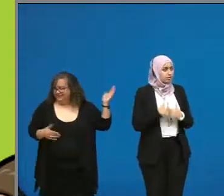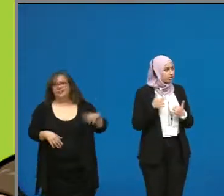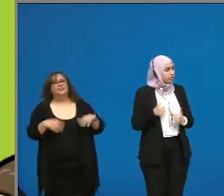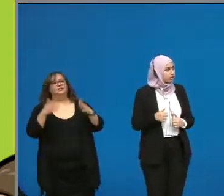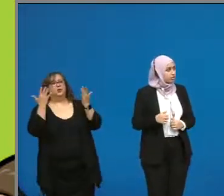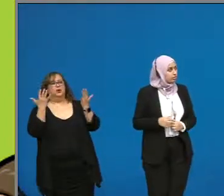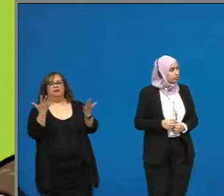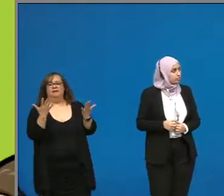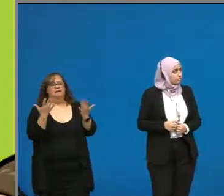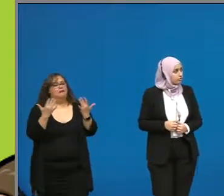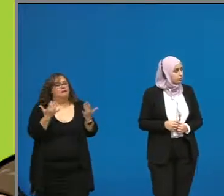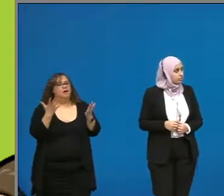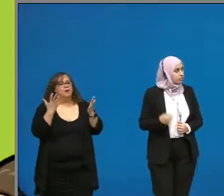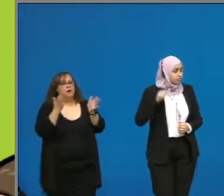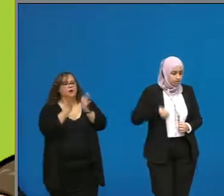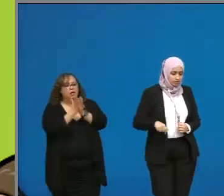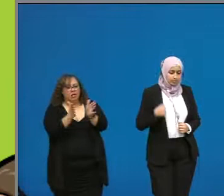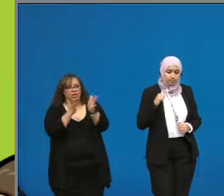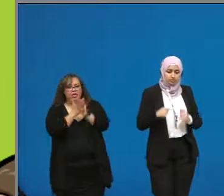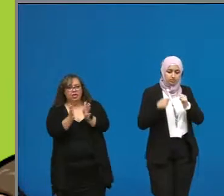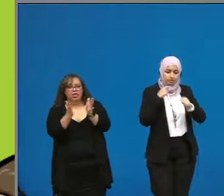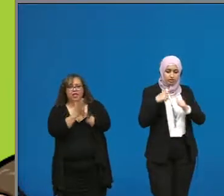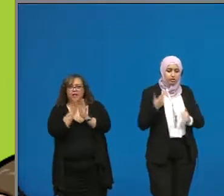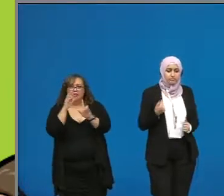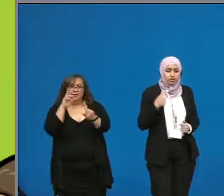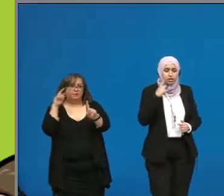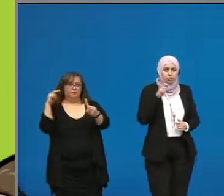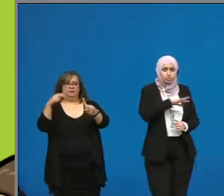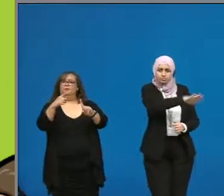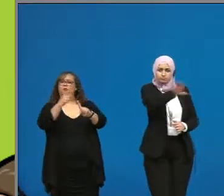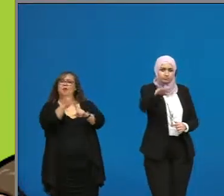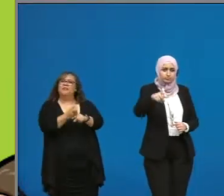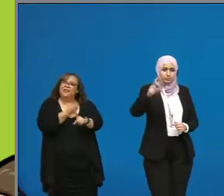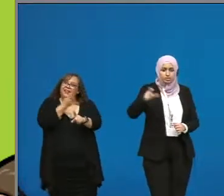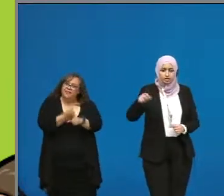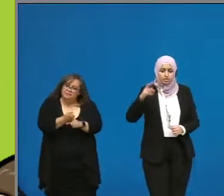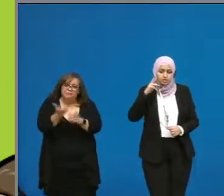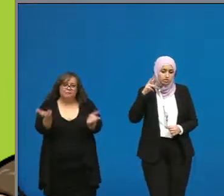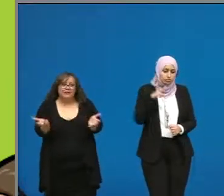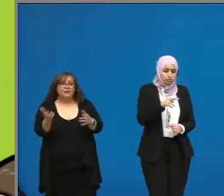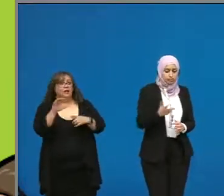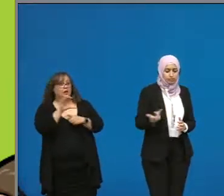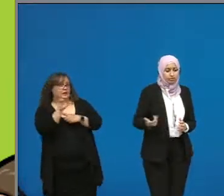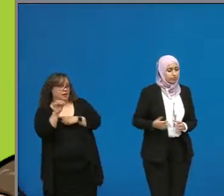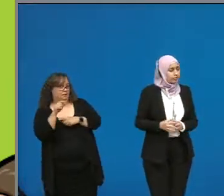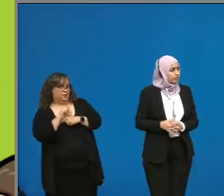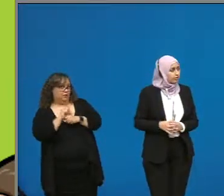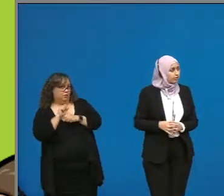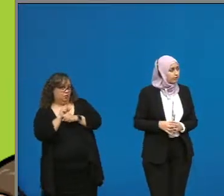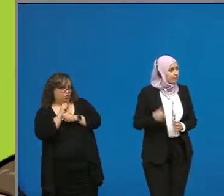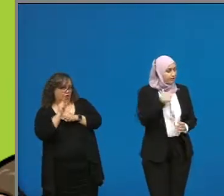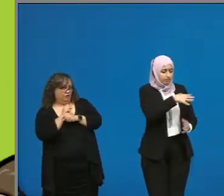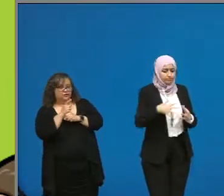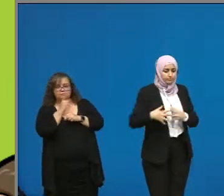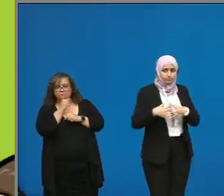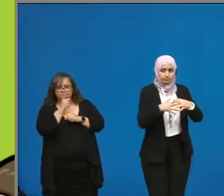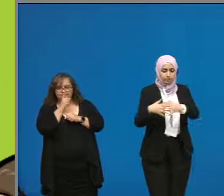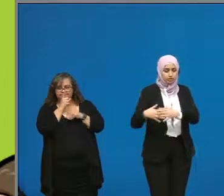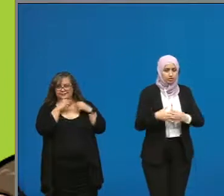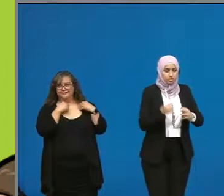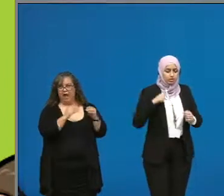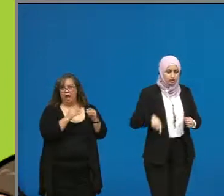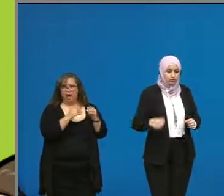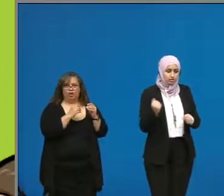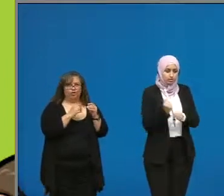from the point of view that it has some impact. The company that I work for, and I promise this is not a sales pitch, we do support